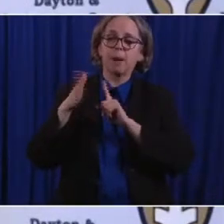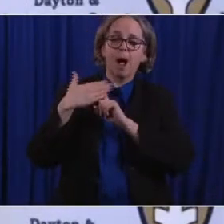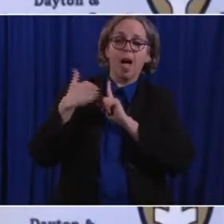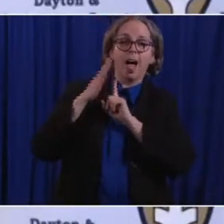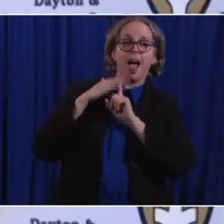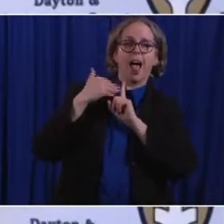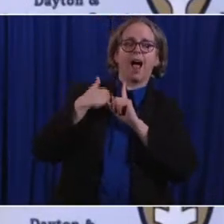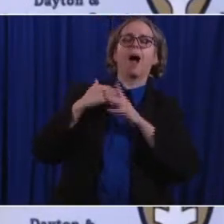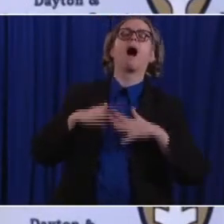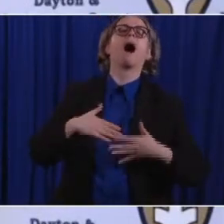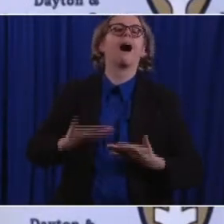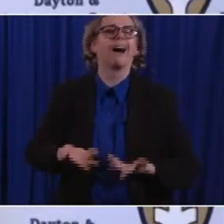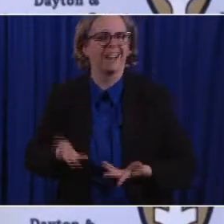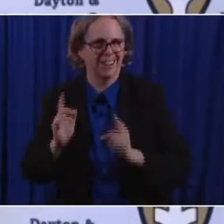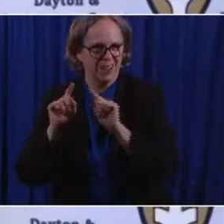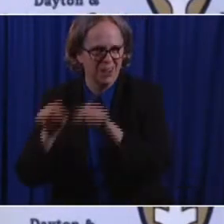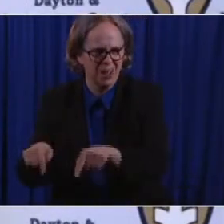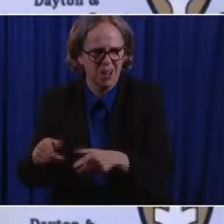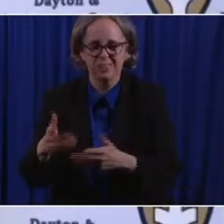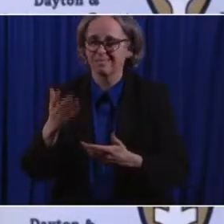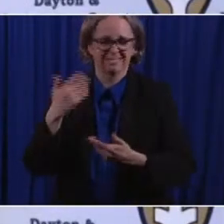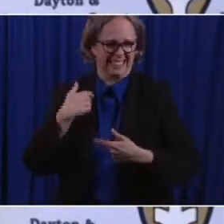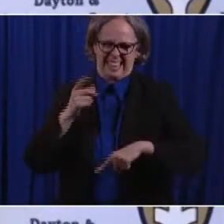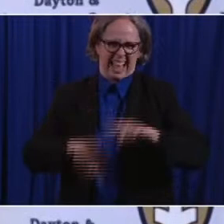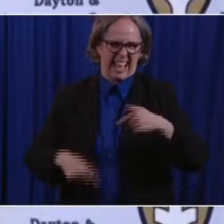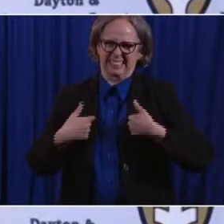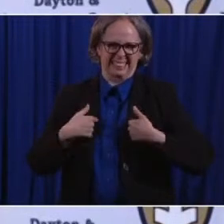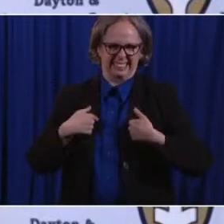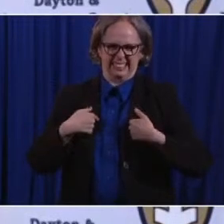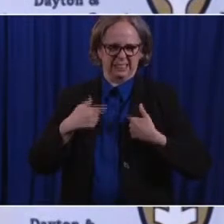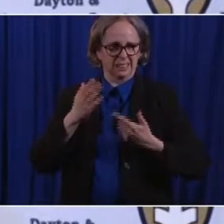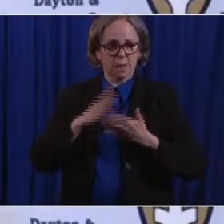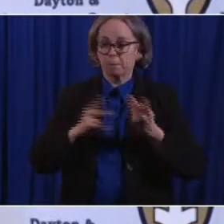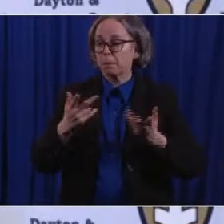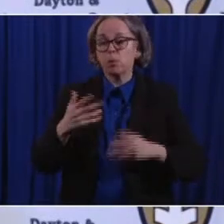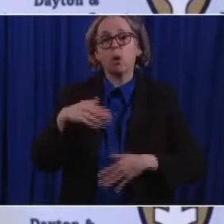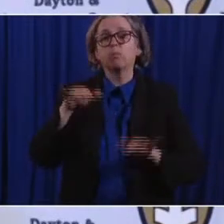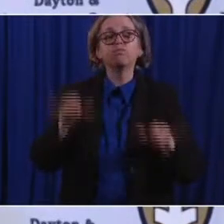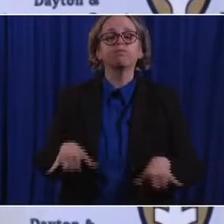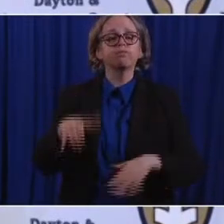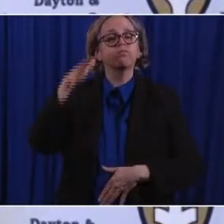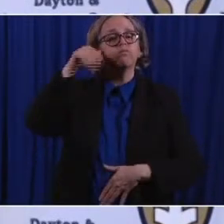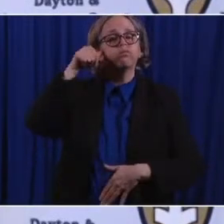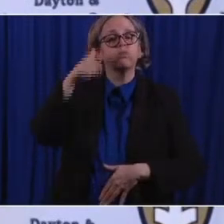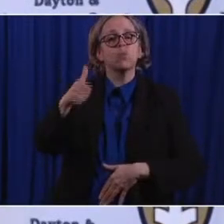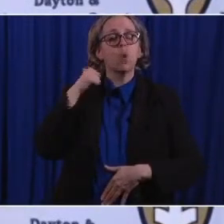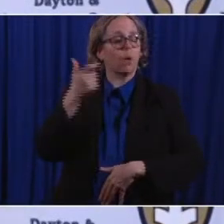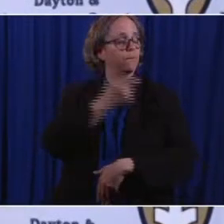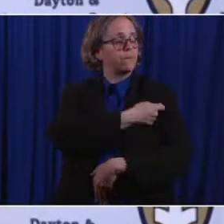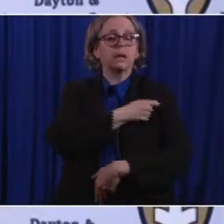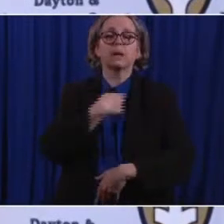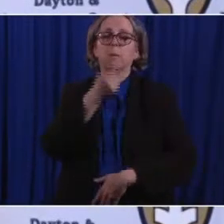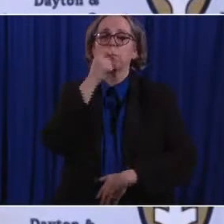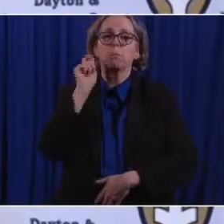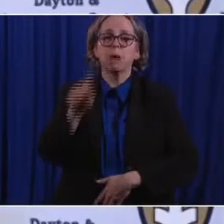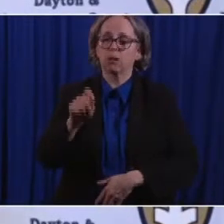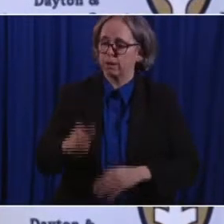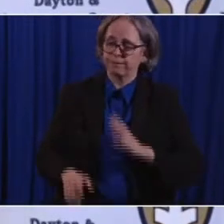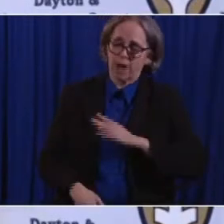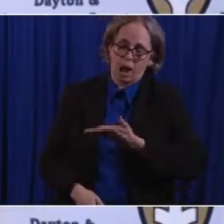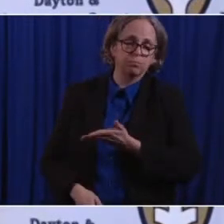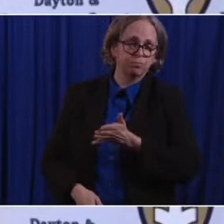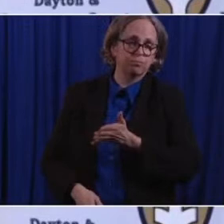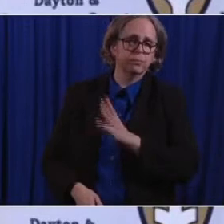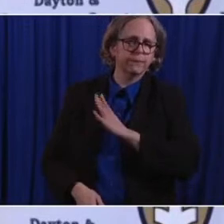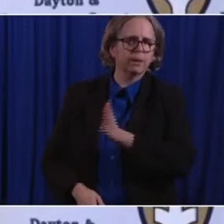Ohio who, are not going to become vaccinated. They're adamant about that. But there are other people